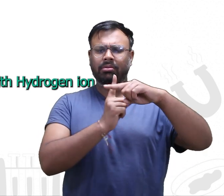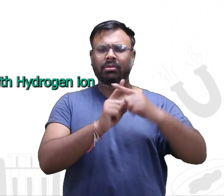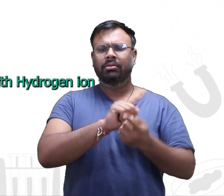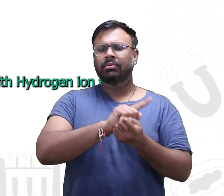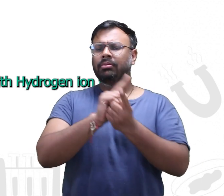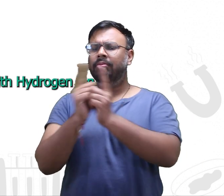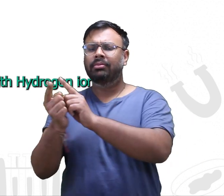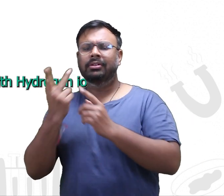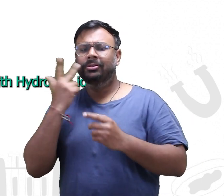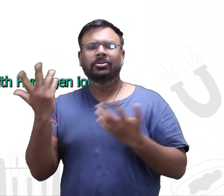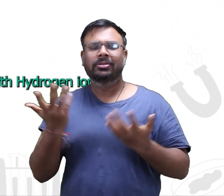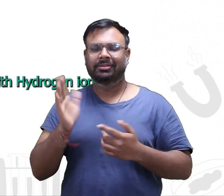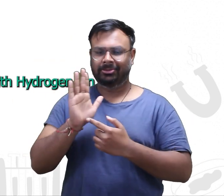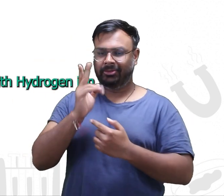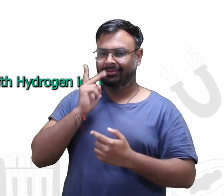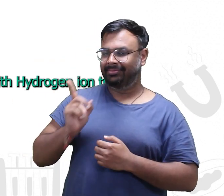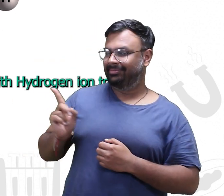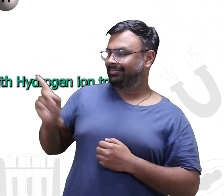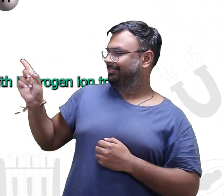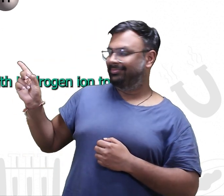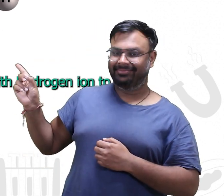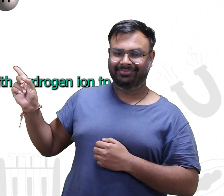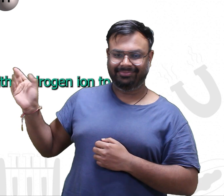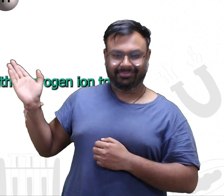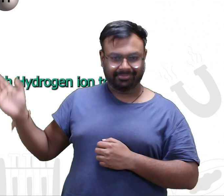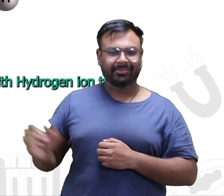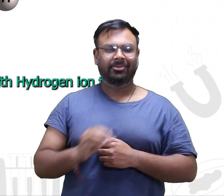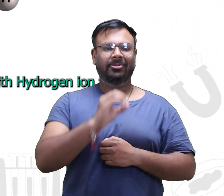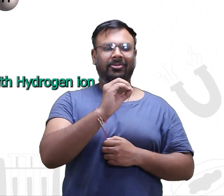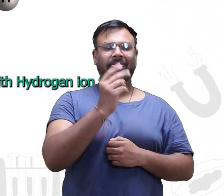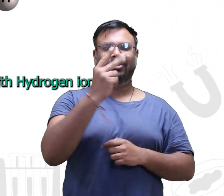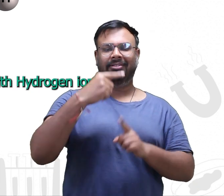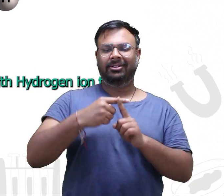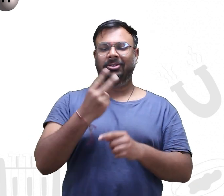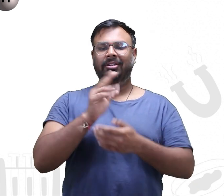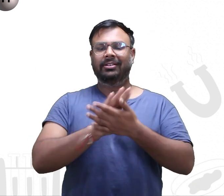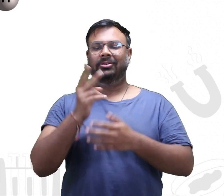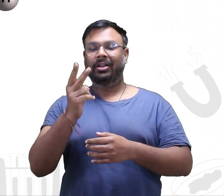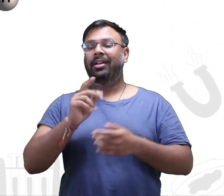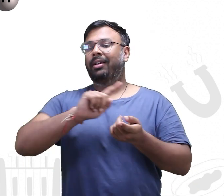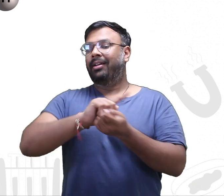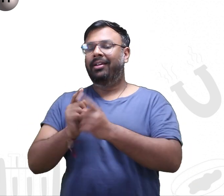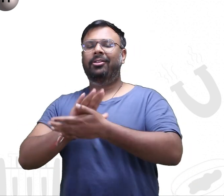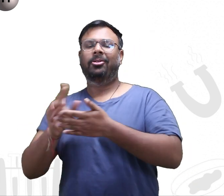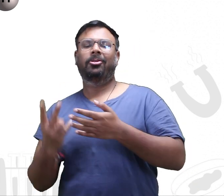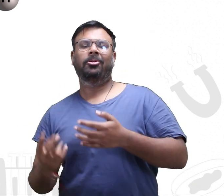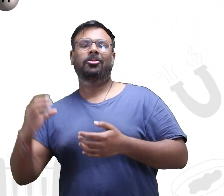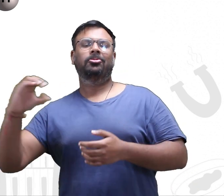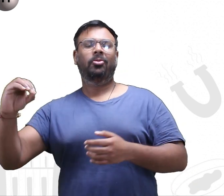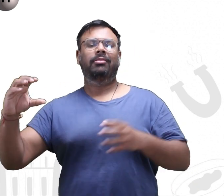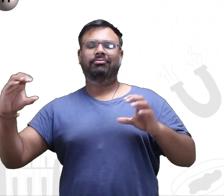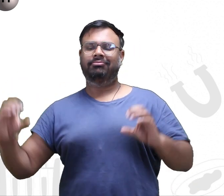minus, forms copper oxide, react with hydrogen ion to form water, and the equation is